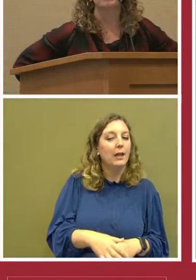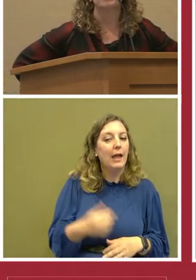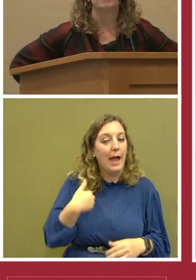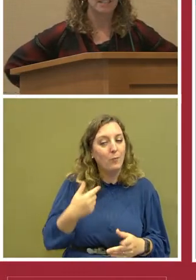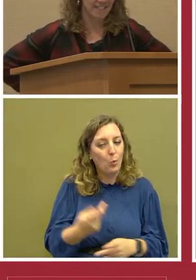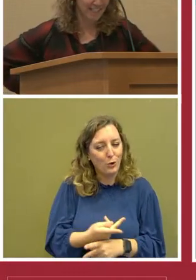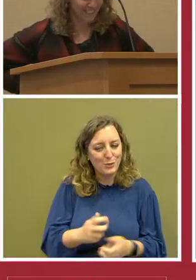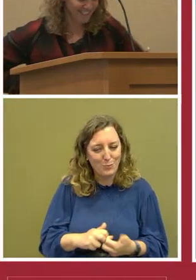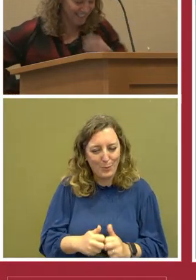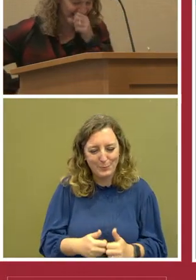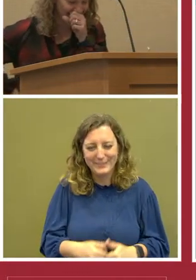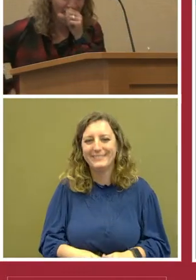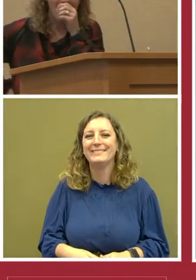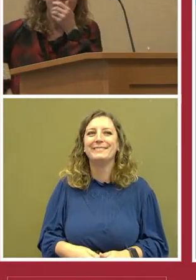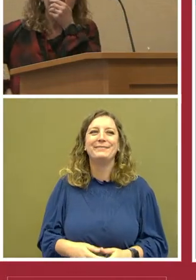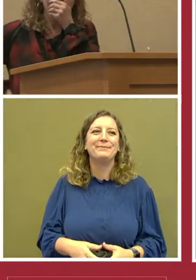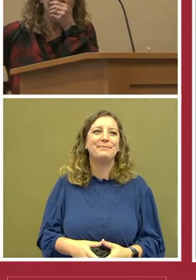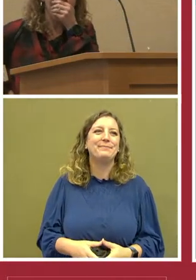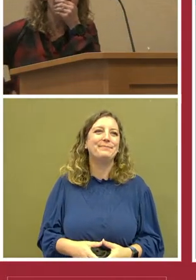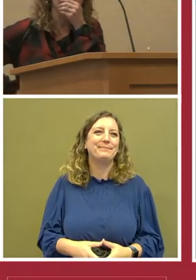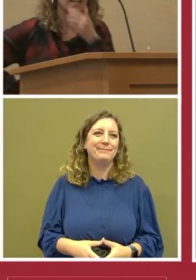problems.